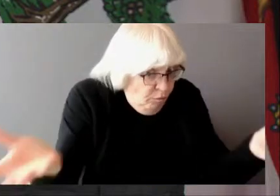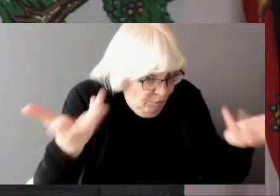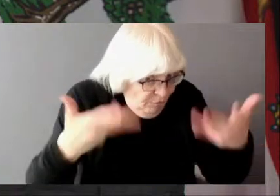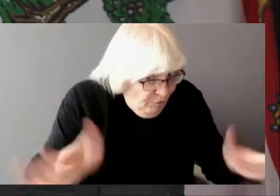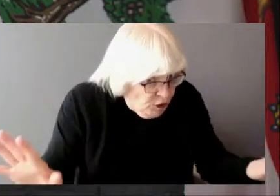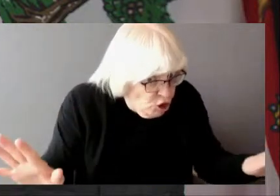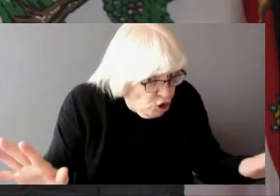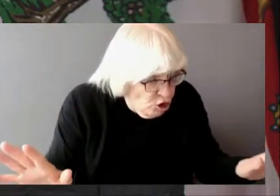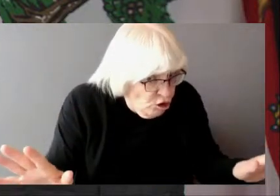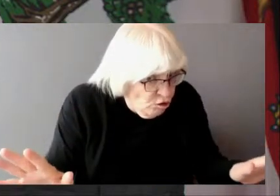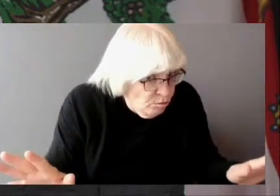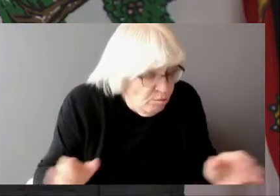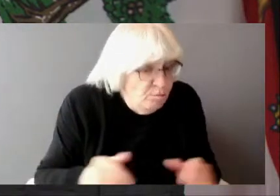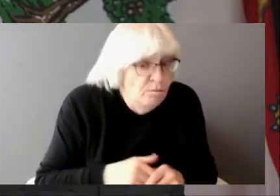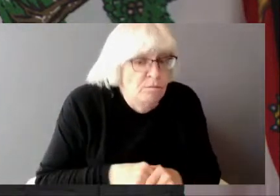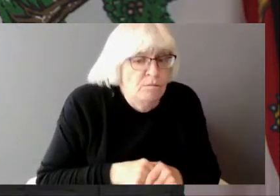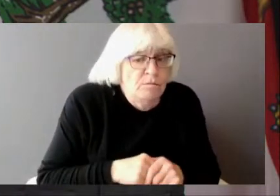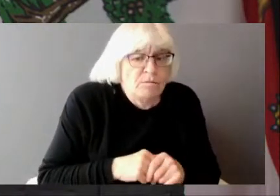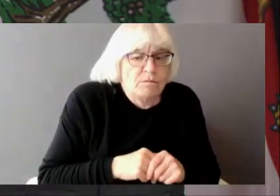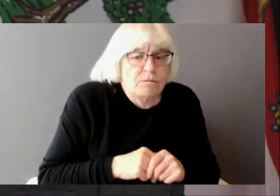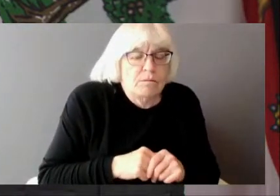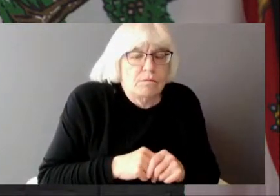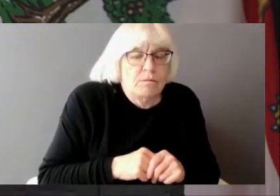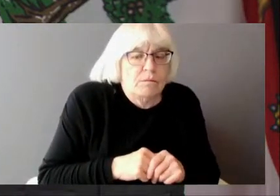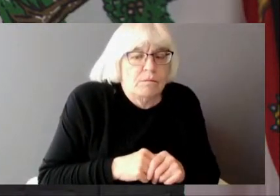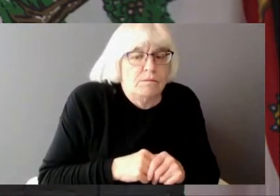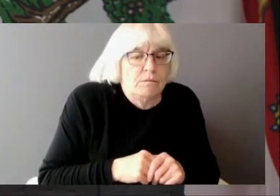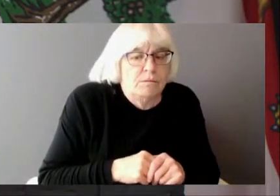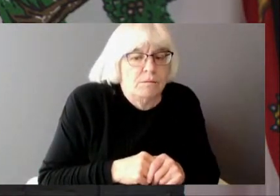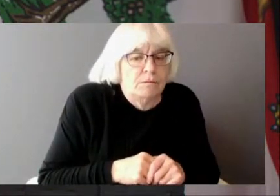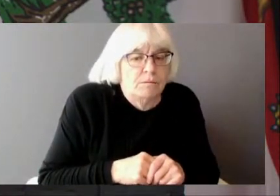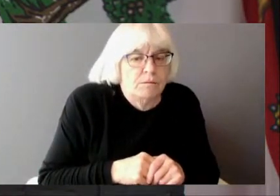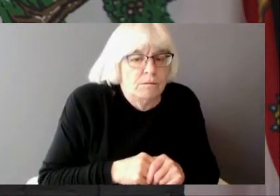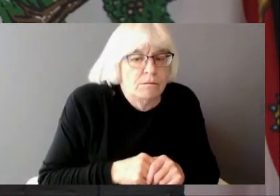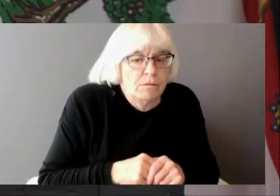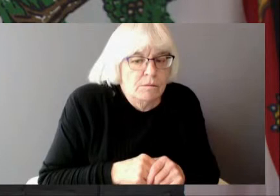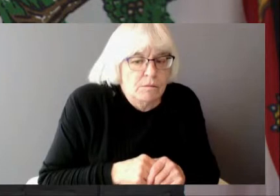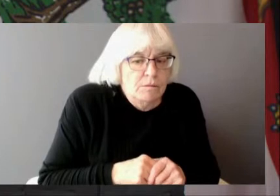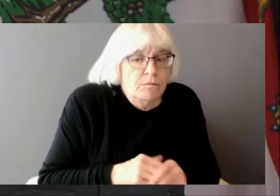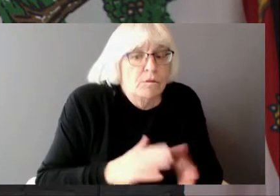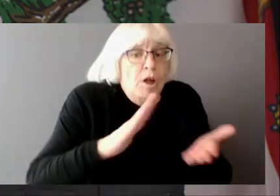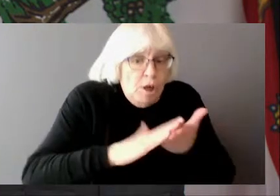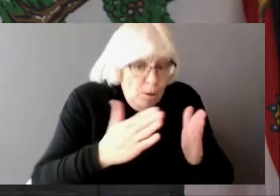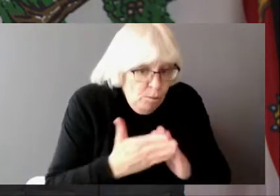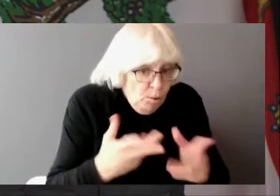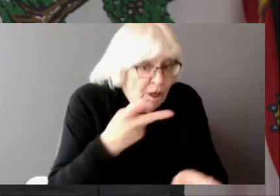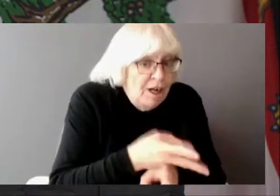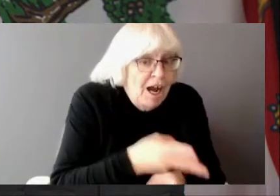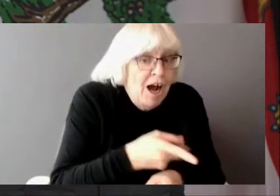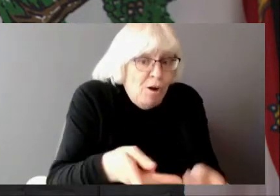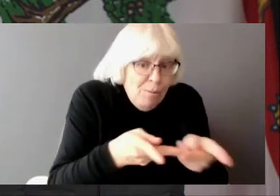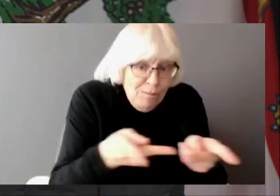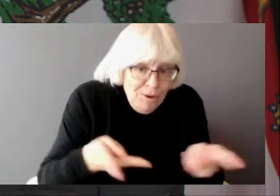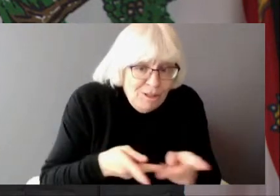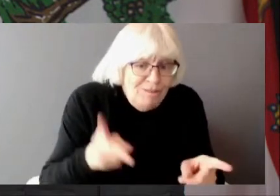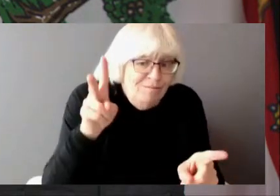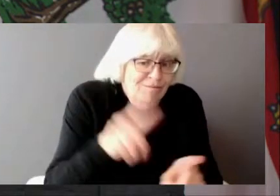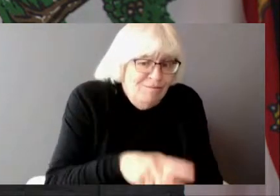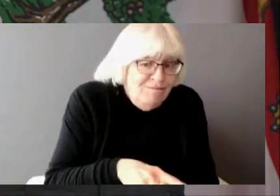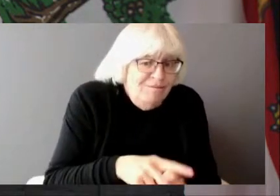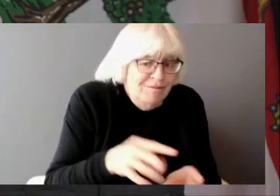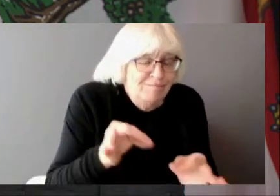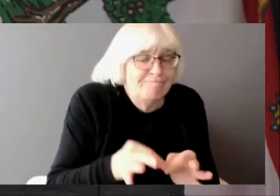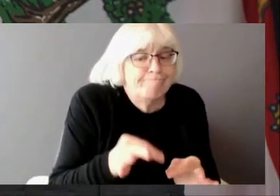There was a number of community care facilities that were scheduled for today, which have been rescheduled till tomorrow because of the